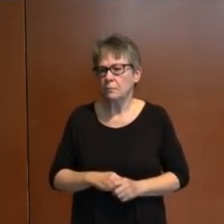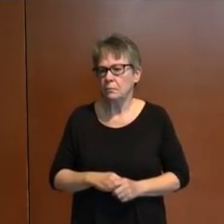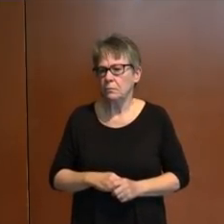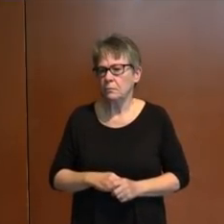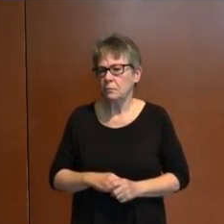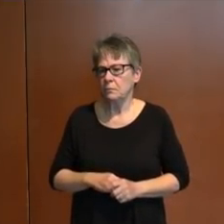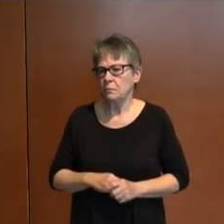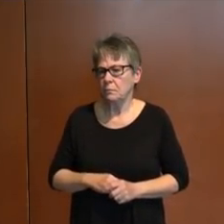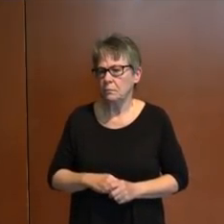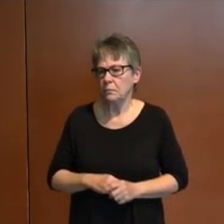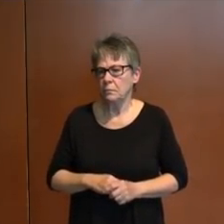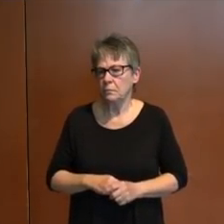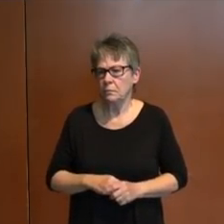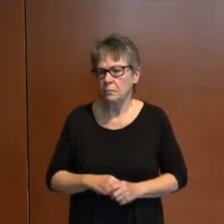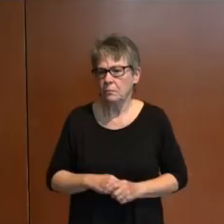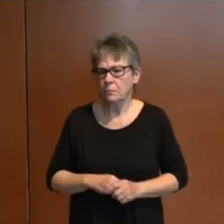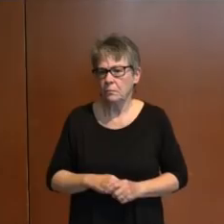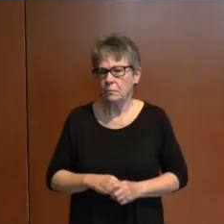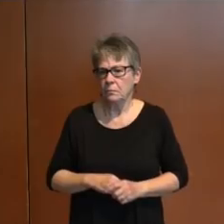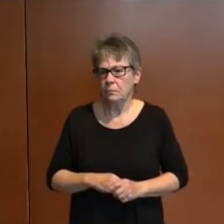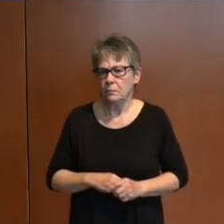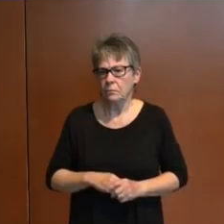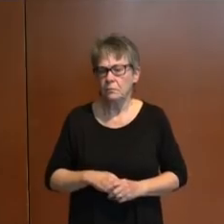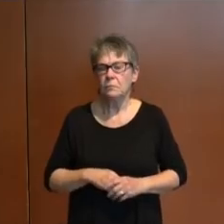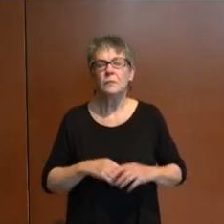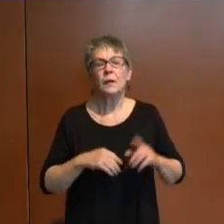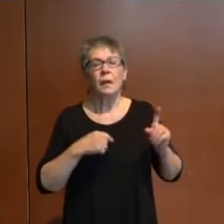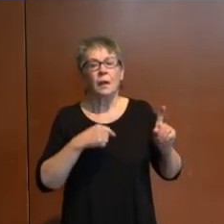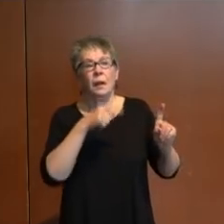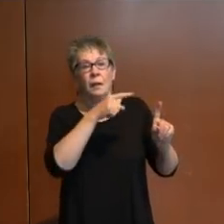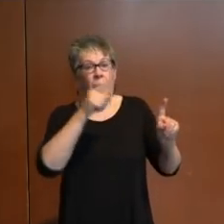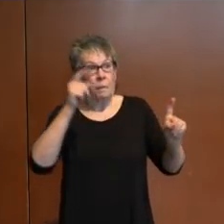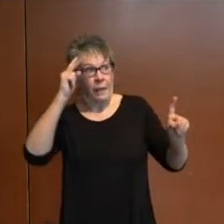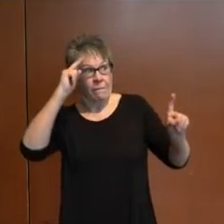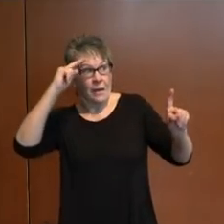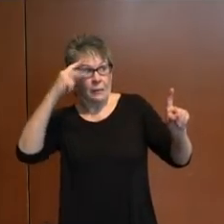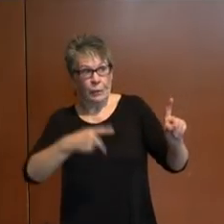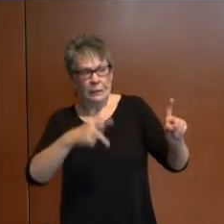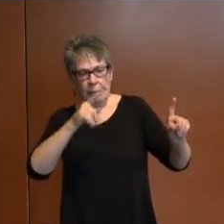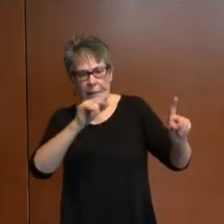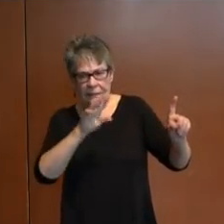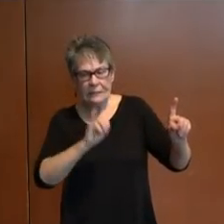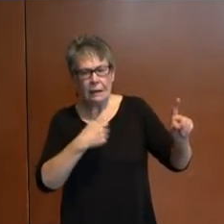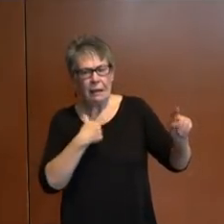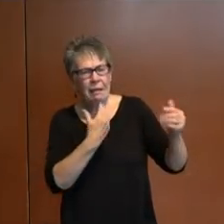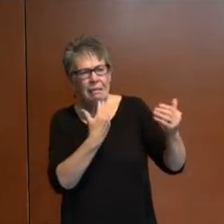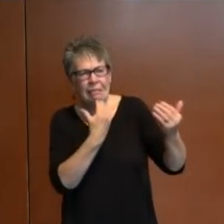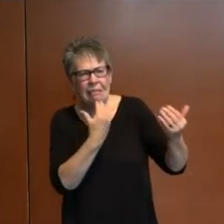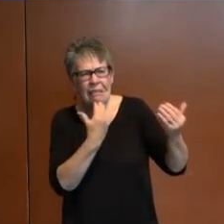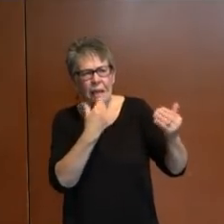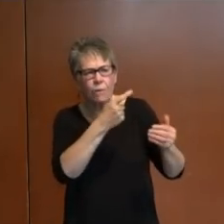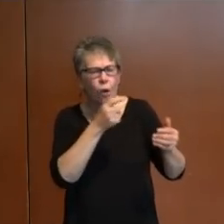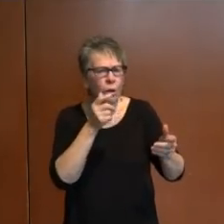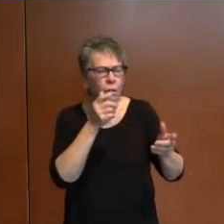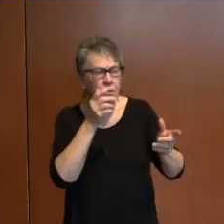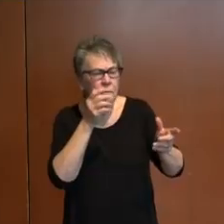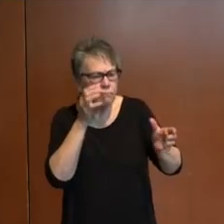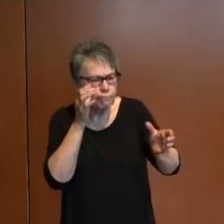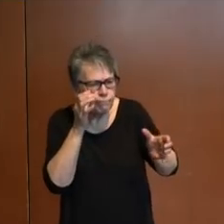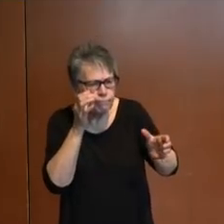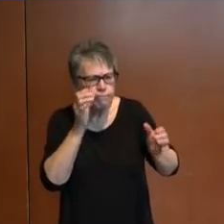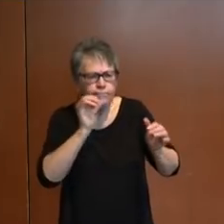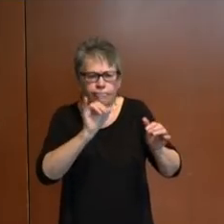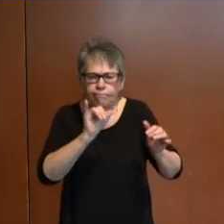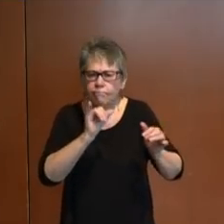responding. And I also want to thank the tremendous work of the team, Attorney General Graywall, Colonel Callahan, Director Maples,